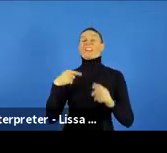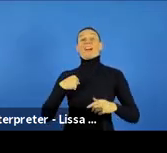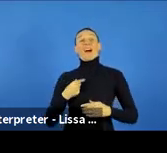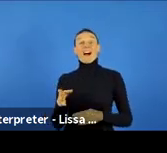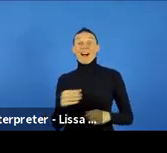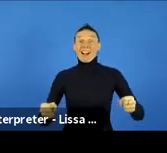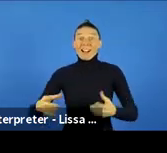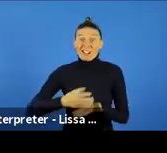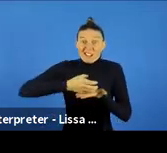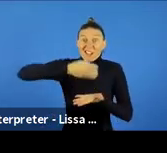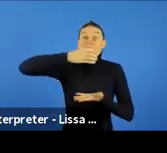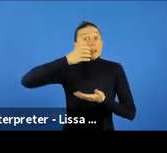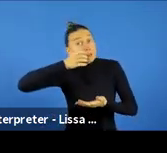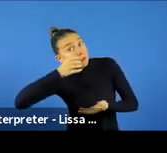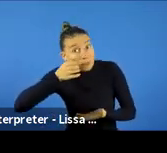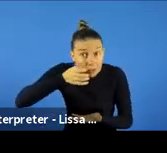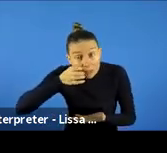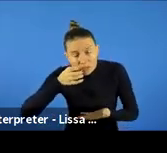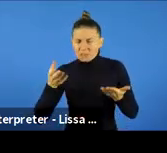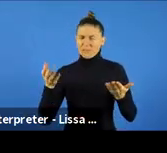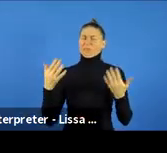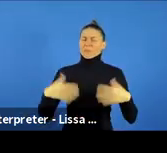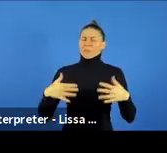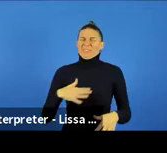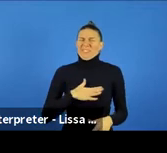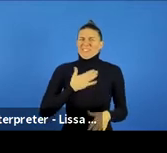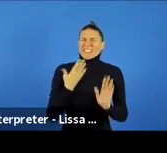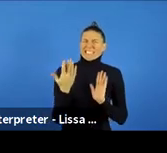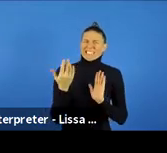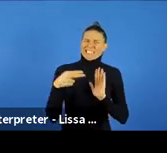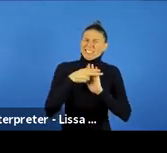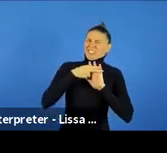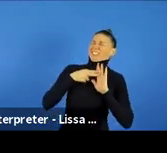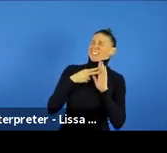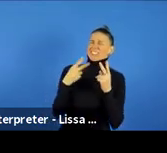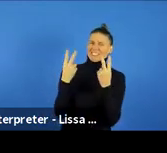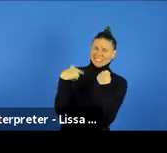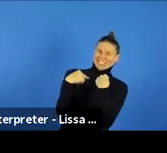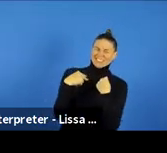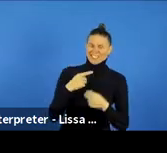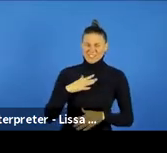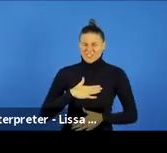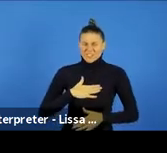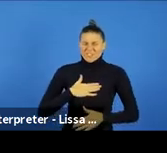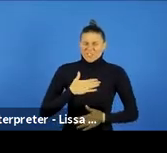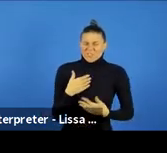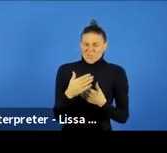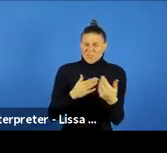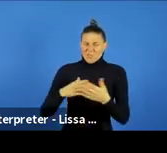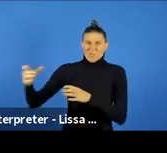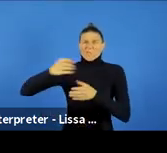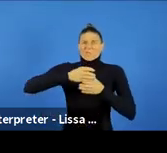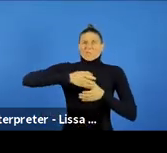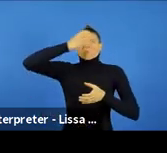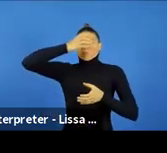social again, because beforehand, many users were complaining that they wouldn't really feel comfortable driving around with such a big thing around